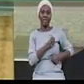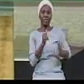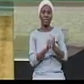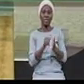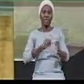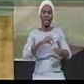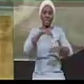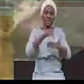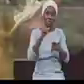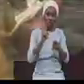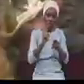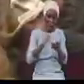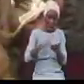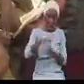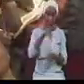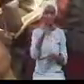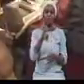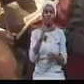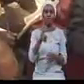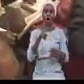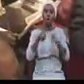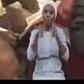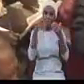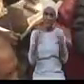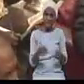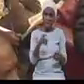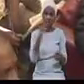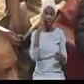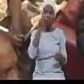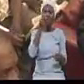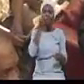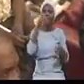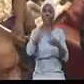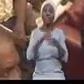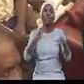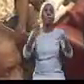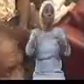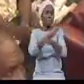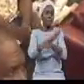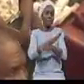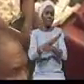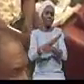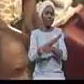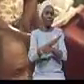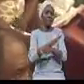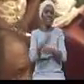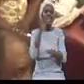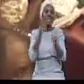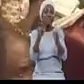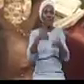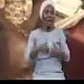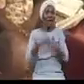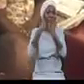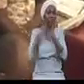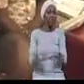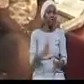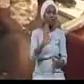shall eat in plenty. If you've lost your job, you are getting greater jobs